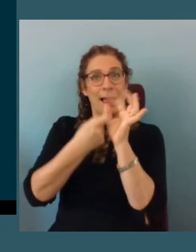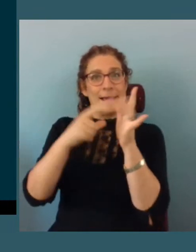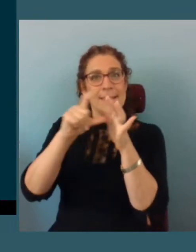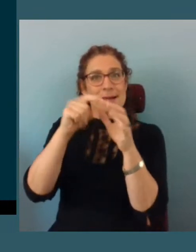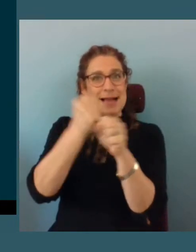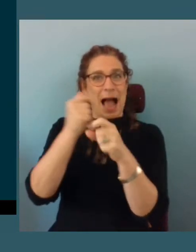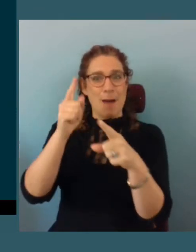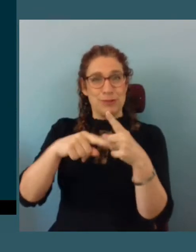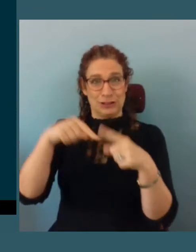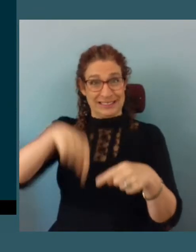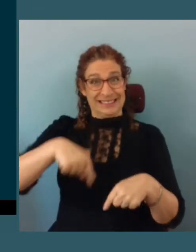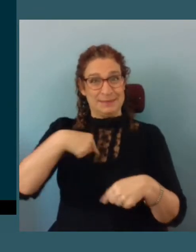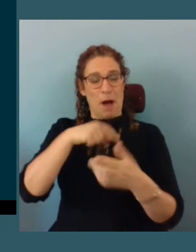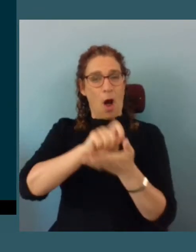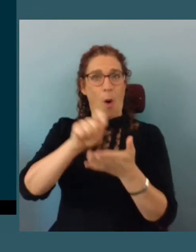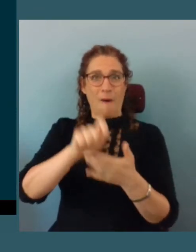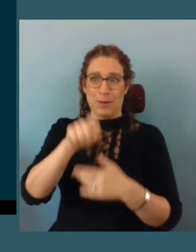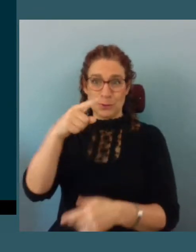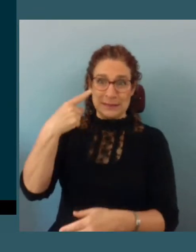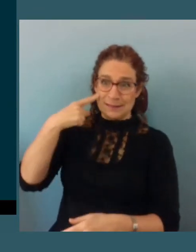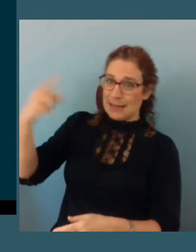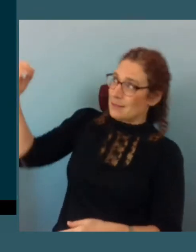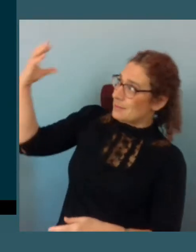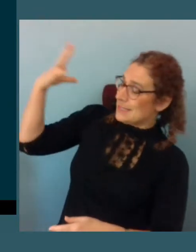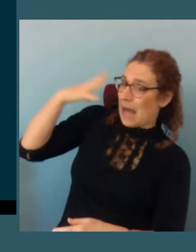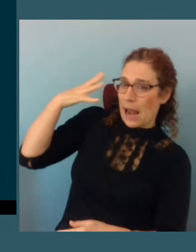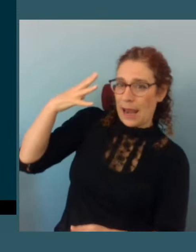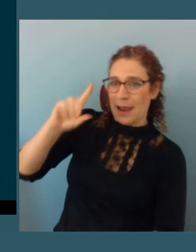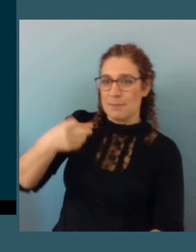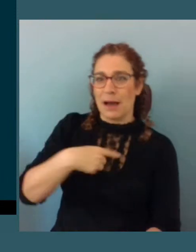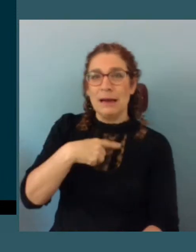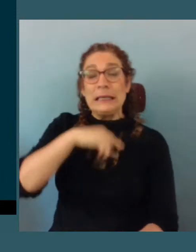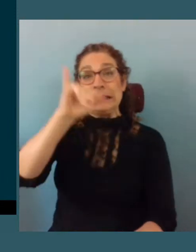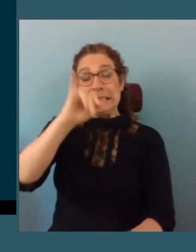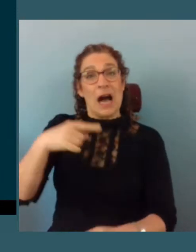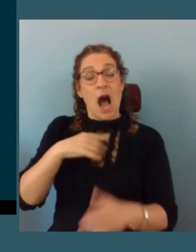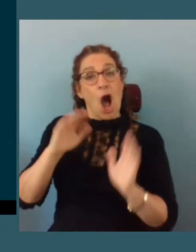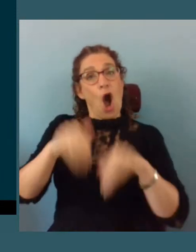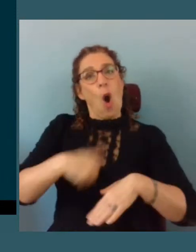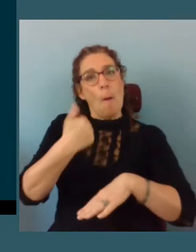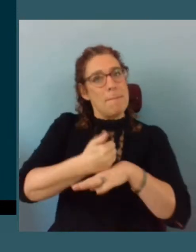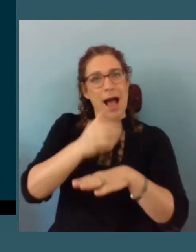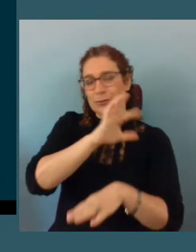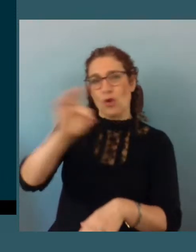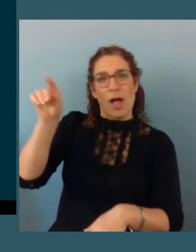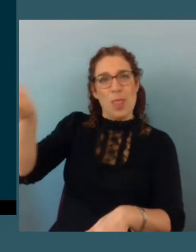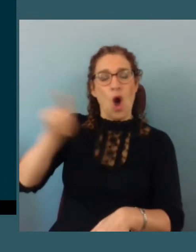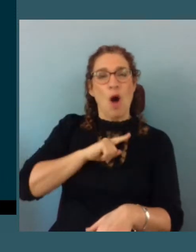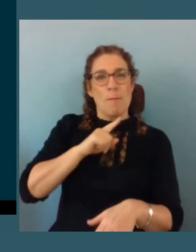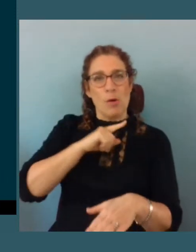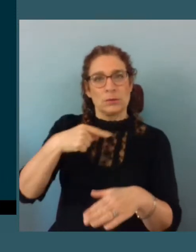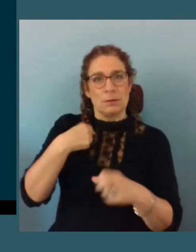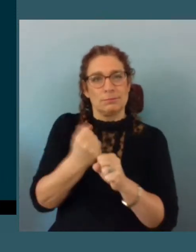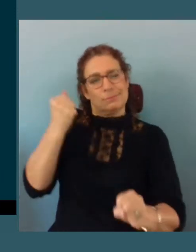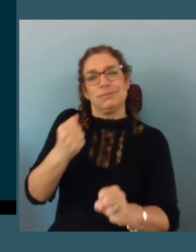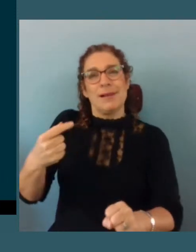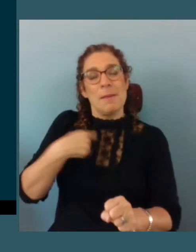office because I managed to rupture my Achilles tendon playing football. So I've officially entered middle age.